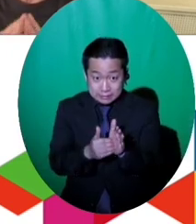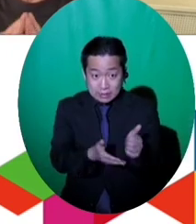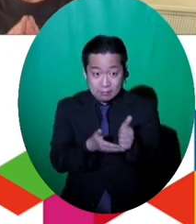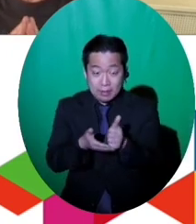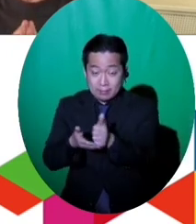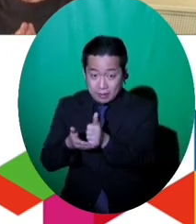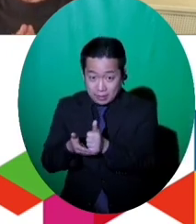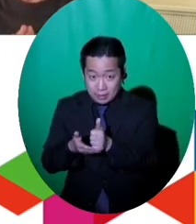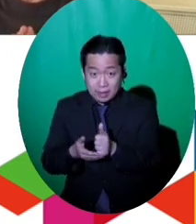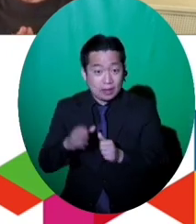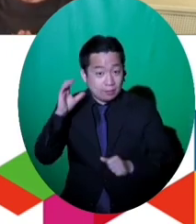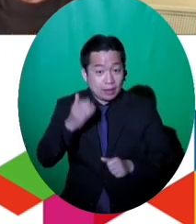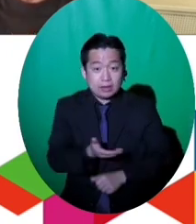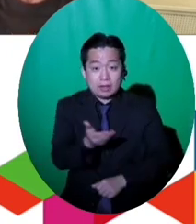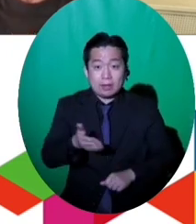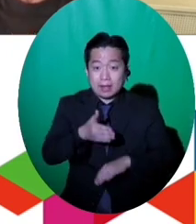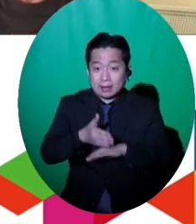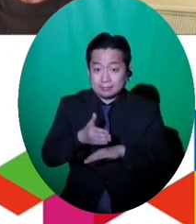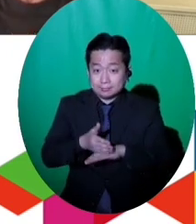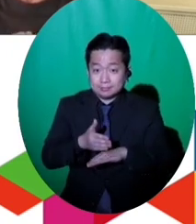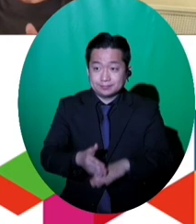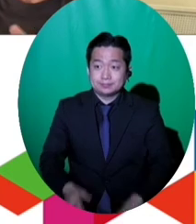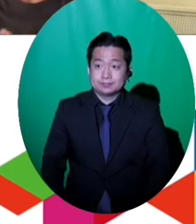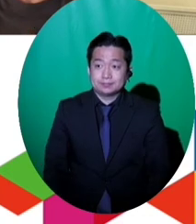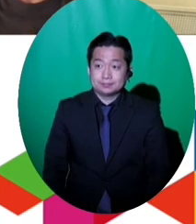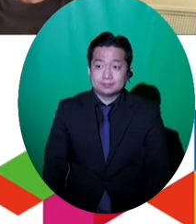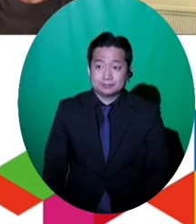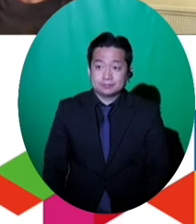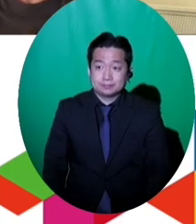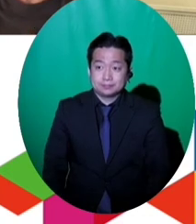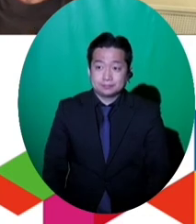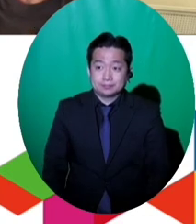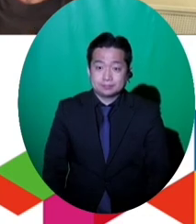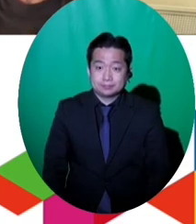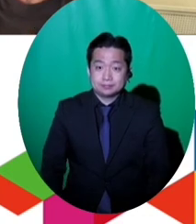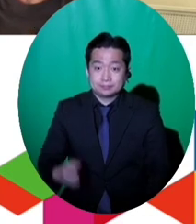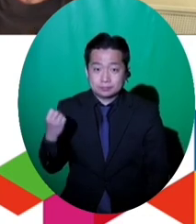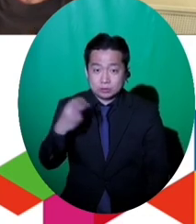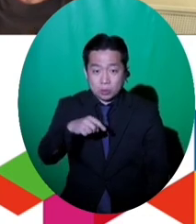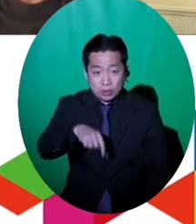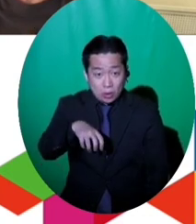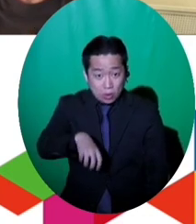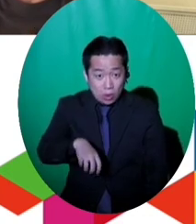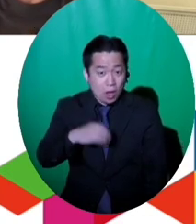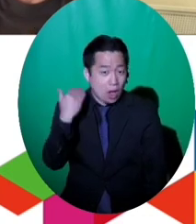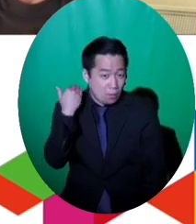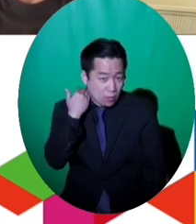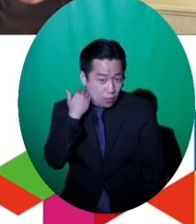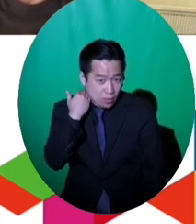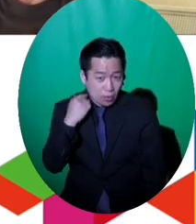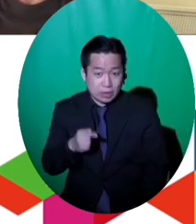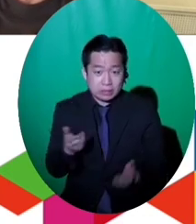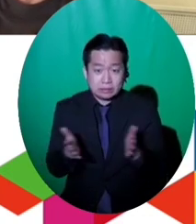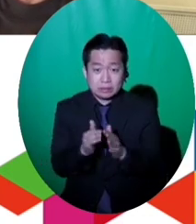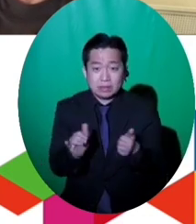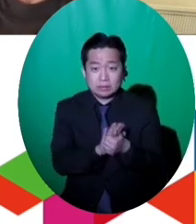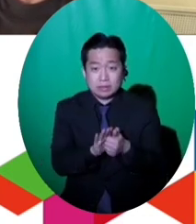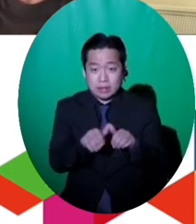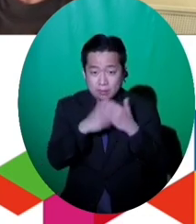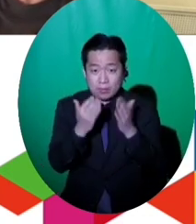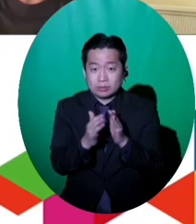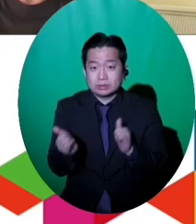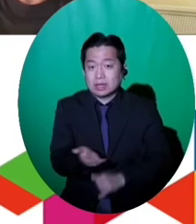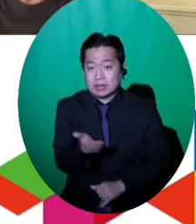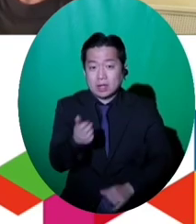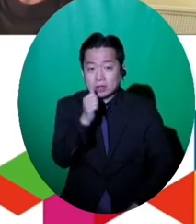the audience. Oh yeah, and we should also thank all the invisible labor that mm-hmm. got into this panel, which is the interpreters,